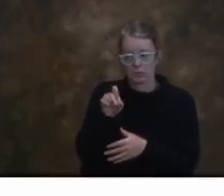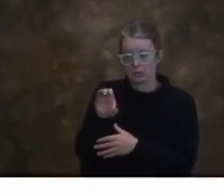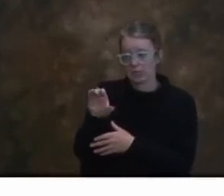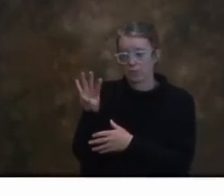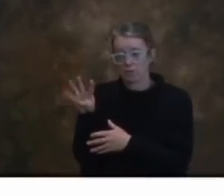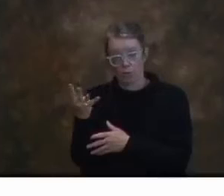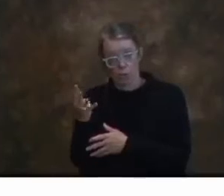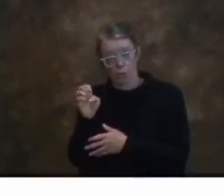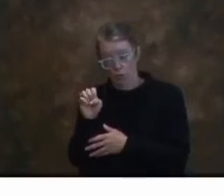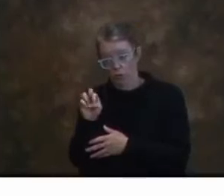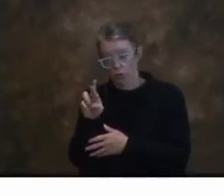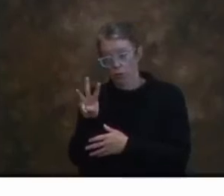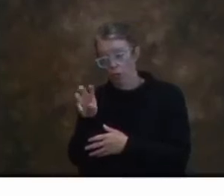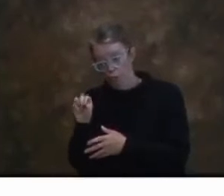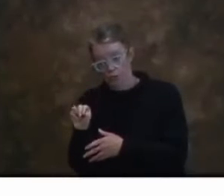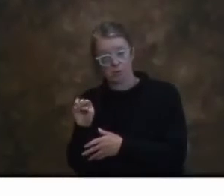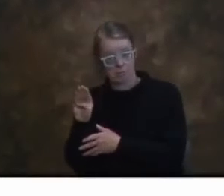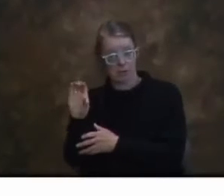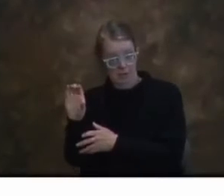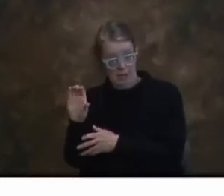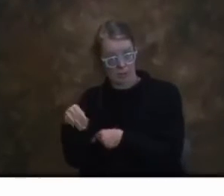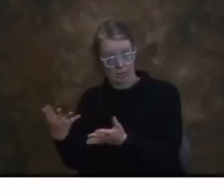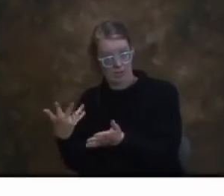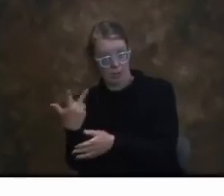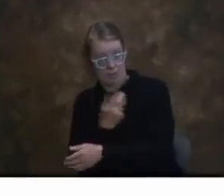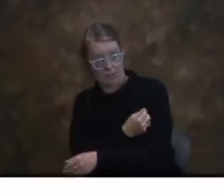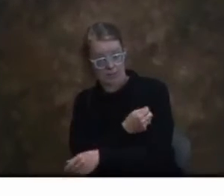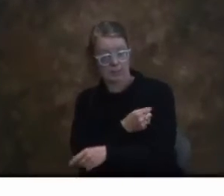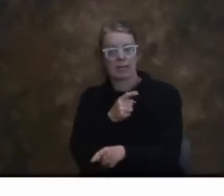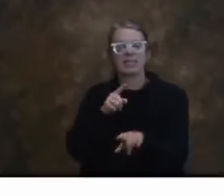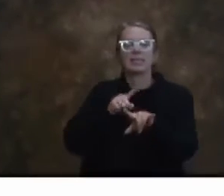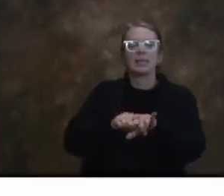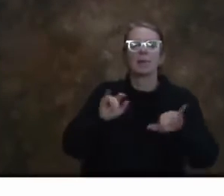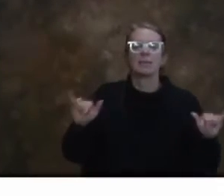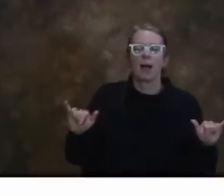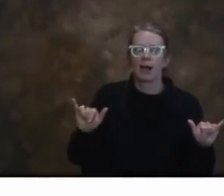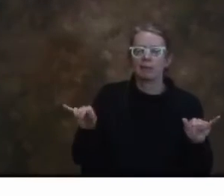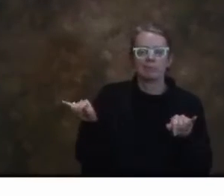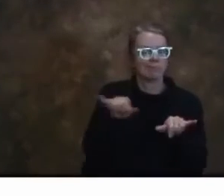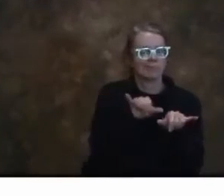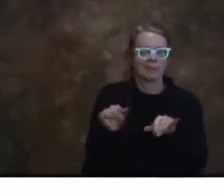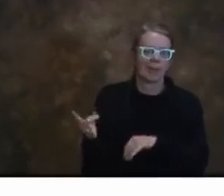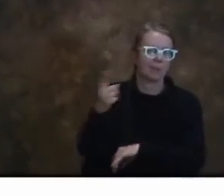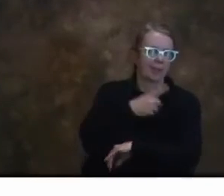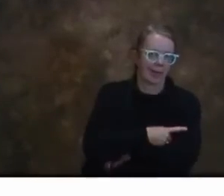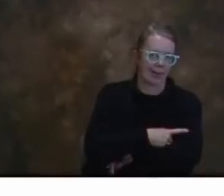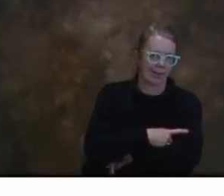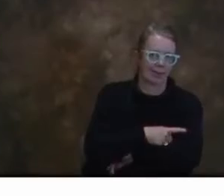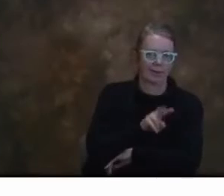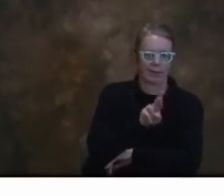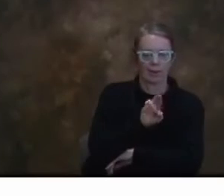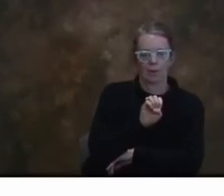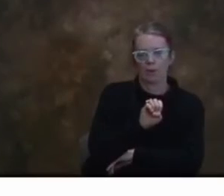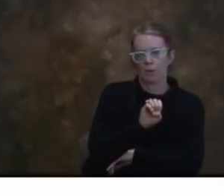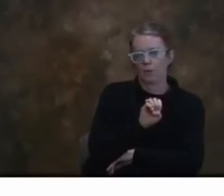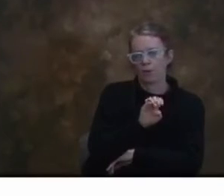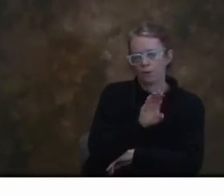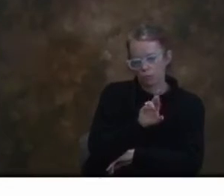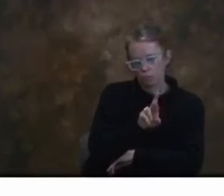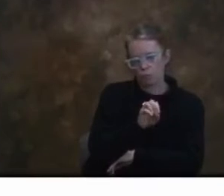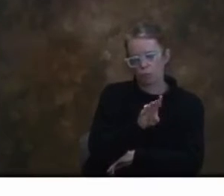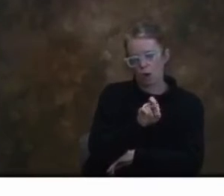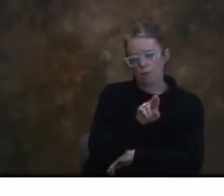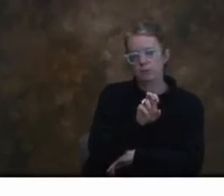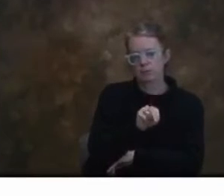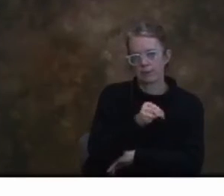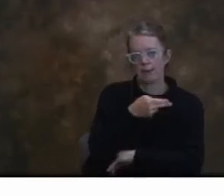County HHS will be giving vaccine. But also at the same time and same day, we'll have Robertson High, where MAHEC and